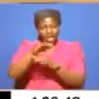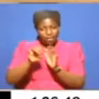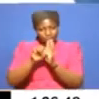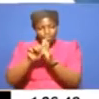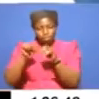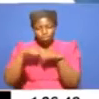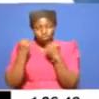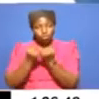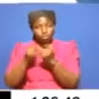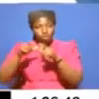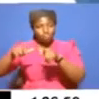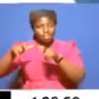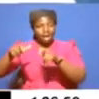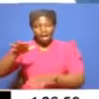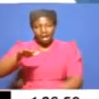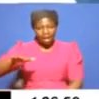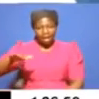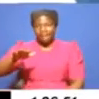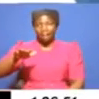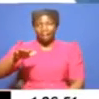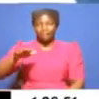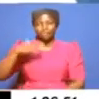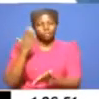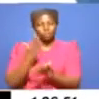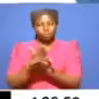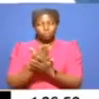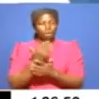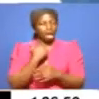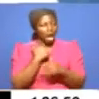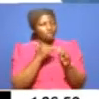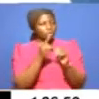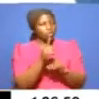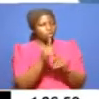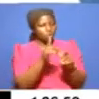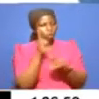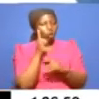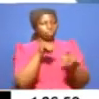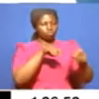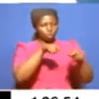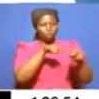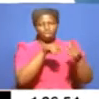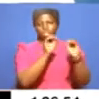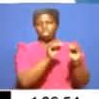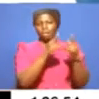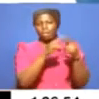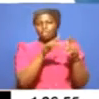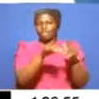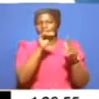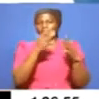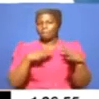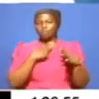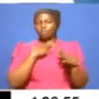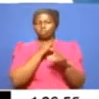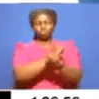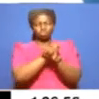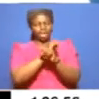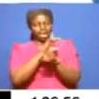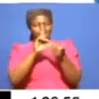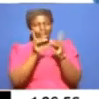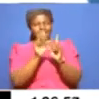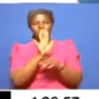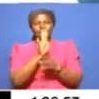sites. Despite not having regulations, you find people, they really want to protect their data. Some of the complaints,